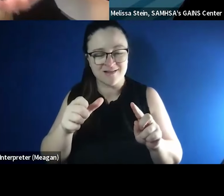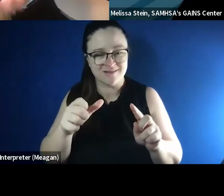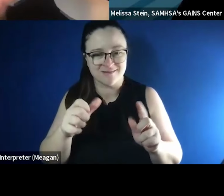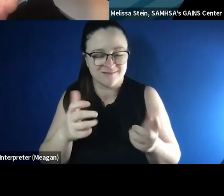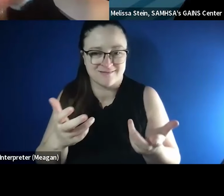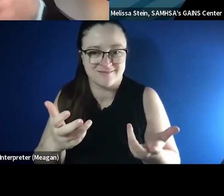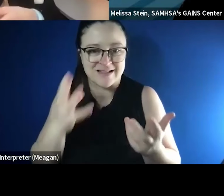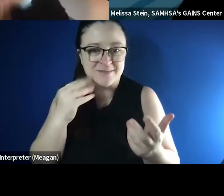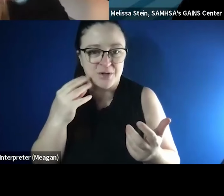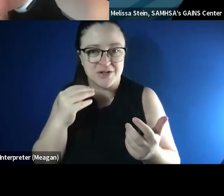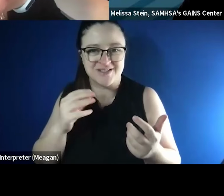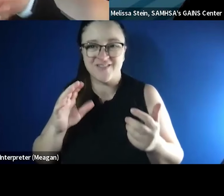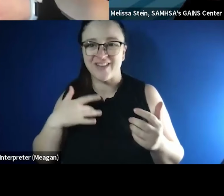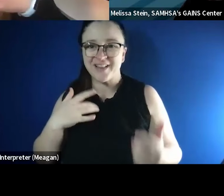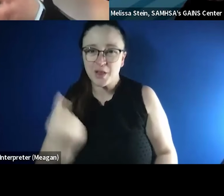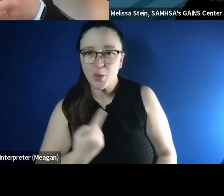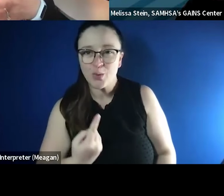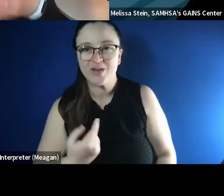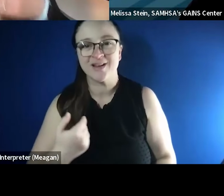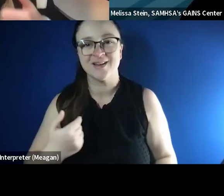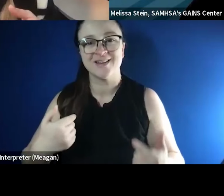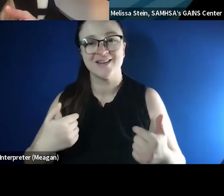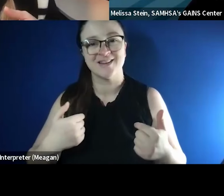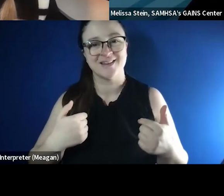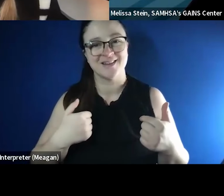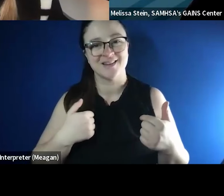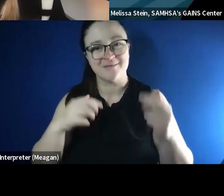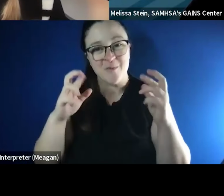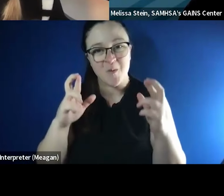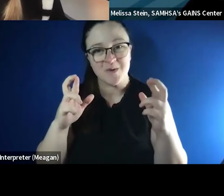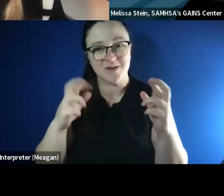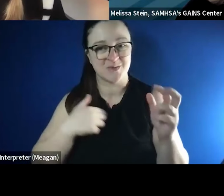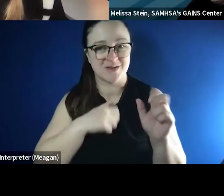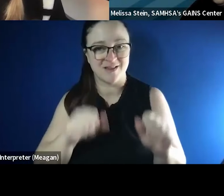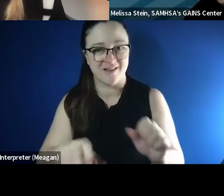I want to have a perfect answer for you. It's incredibly important. I'm hopeful we can figure out a way to do it.